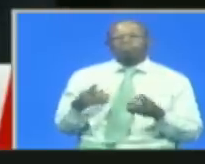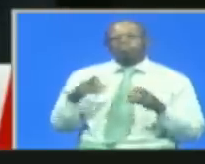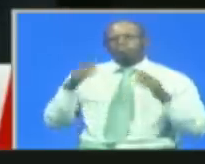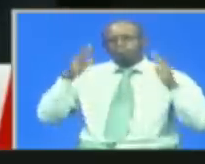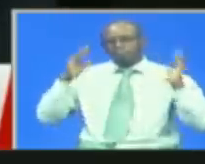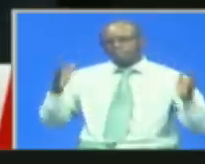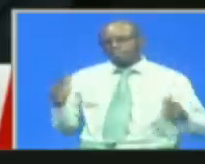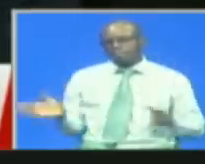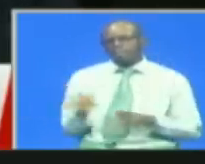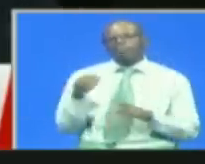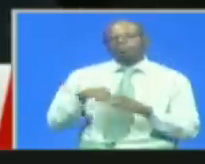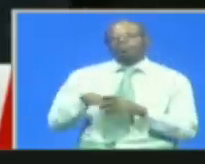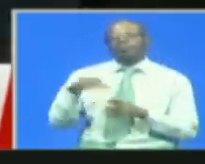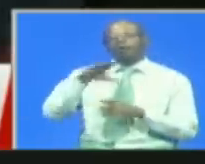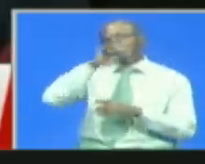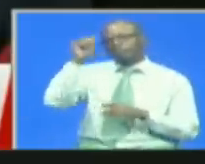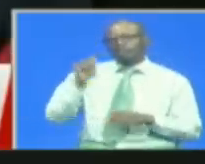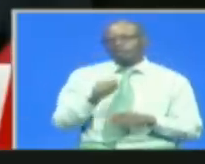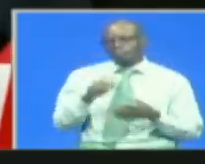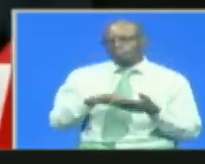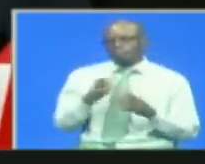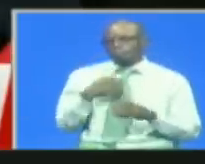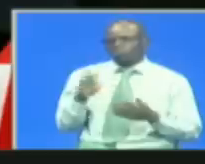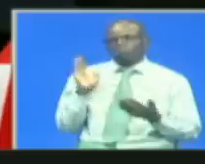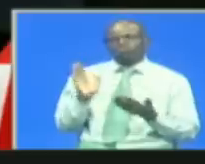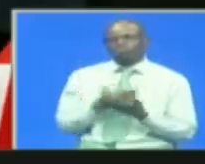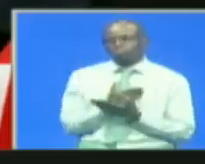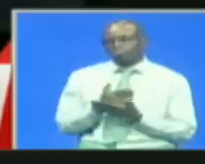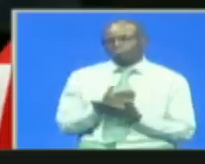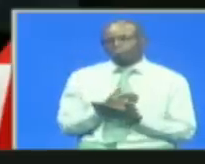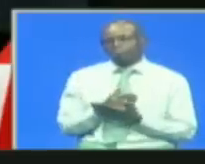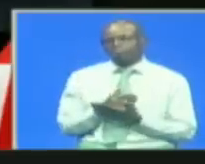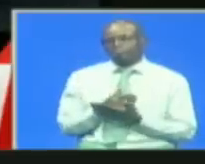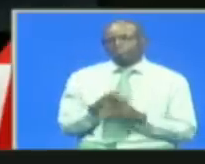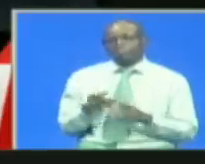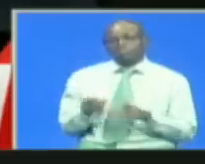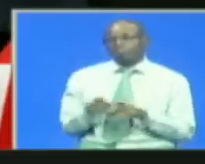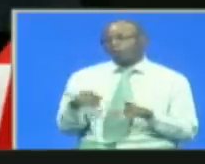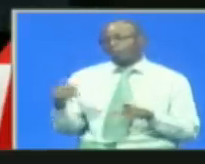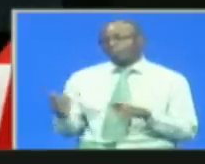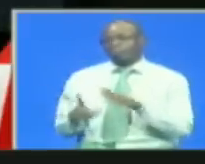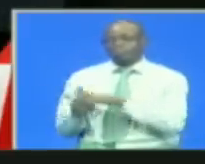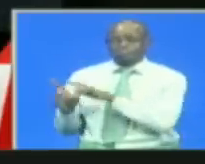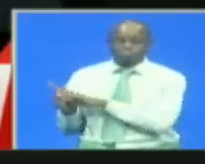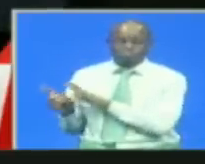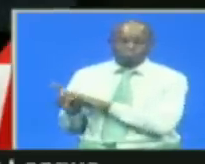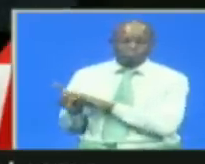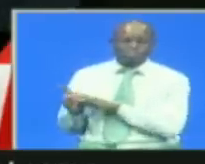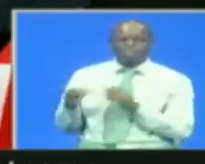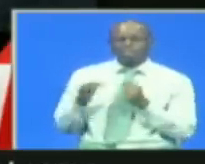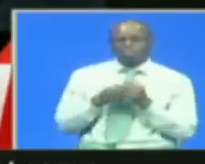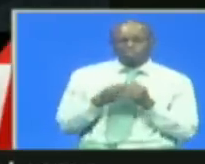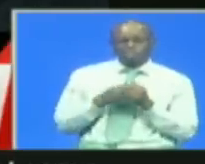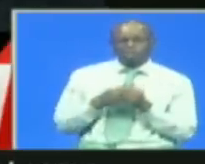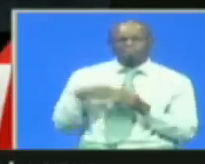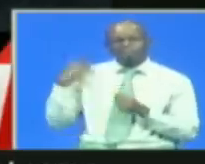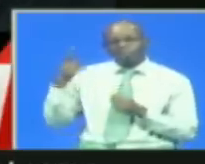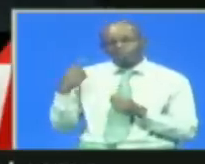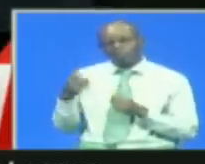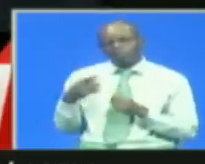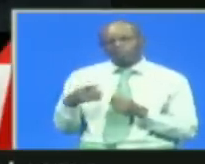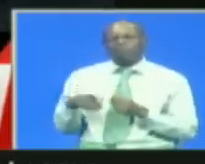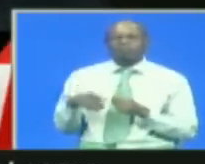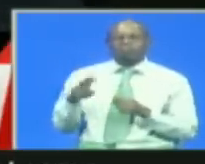Africa. You know, we want to get rid of it. And others which are coming up, Kibera, Madale, and Marigoine, and so forth, we want to